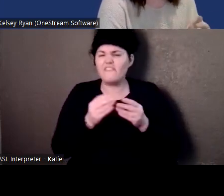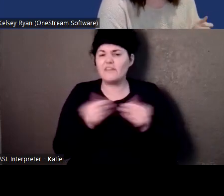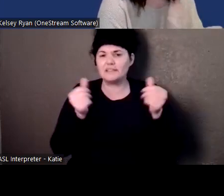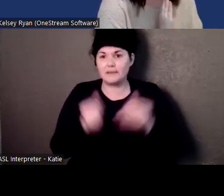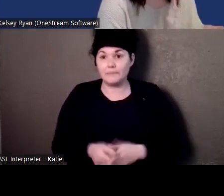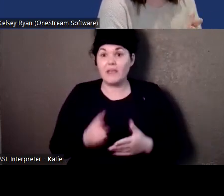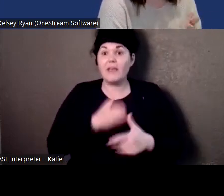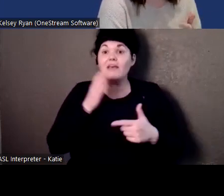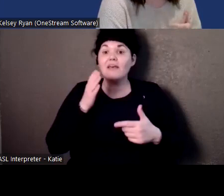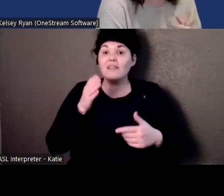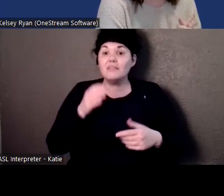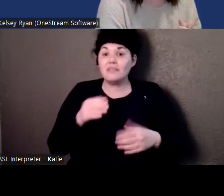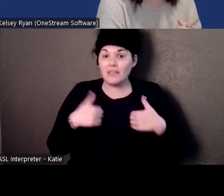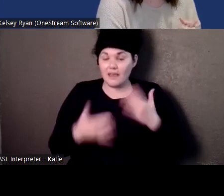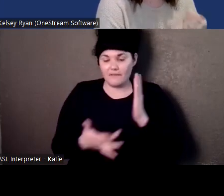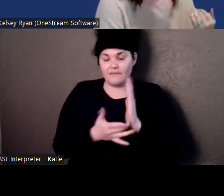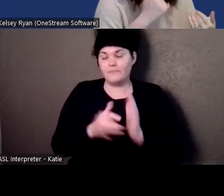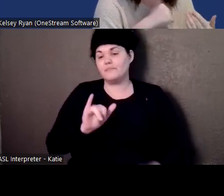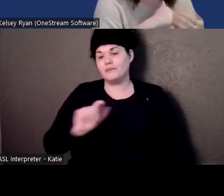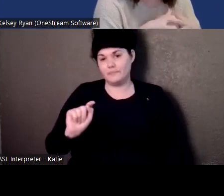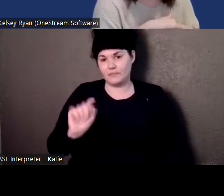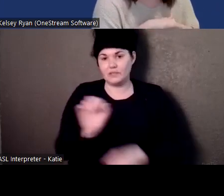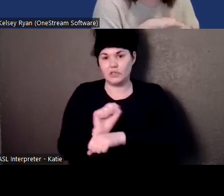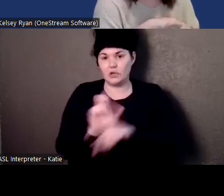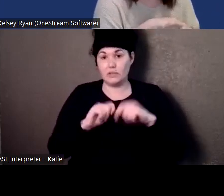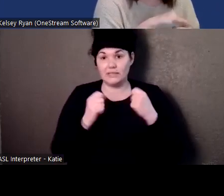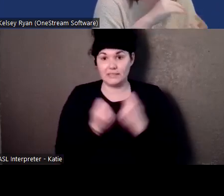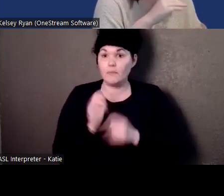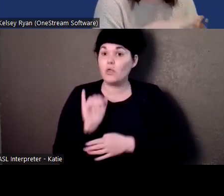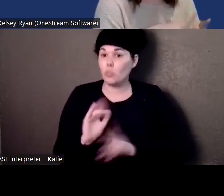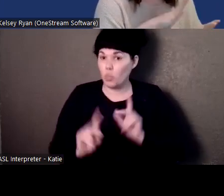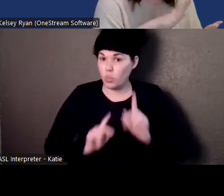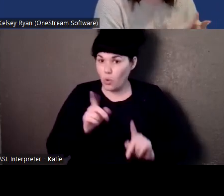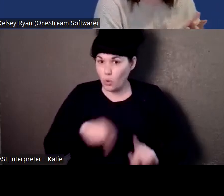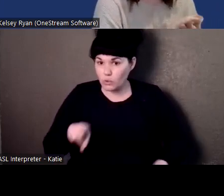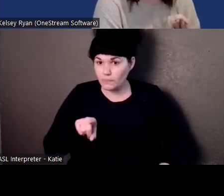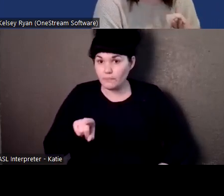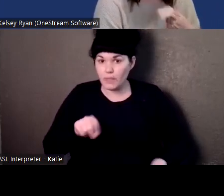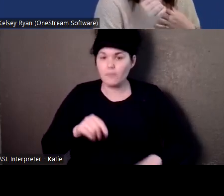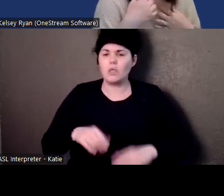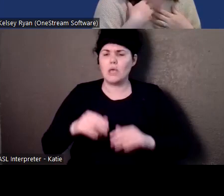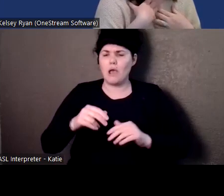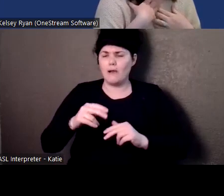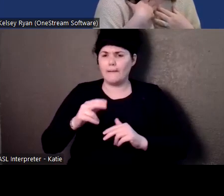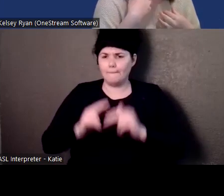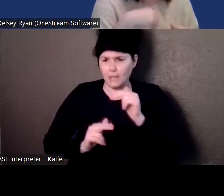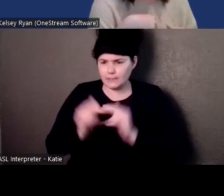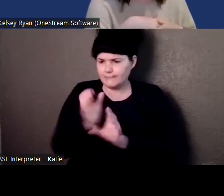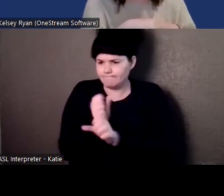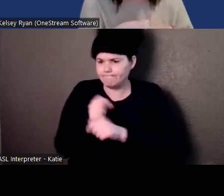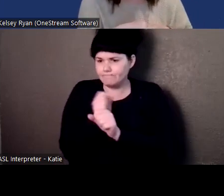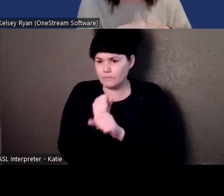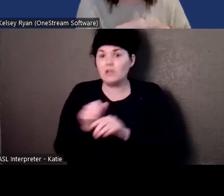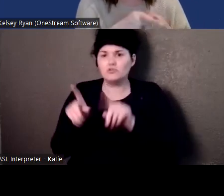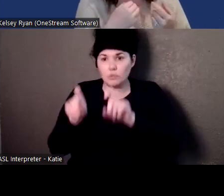information technology or our IT and security team. So those are the individuals that are building, troubleshooting, and really helping support our